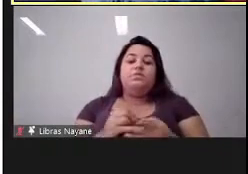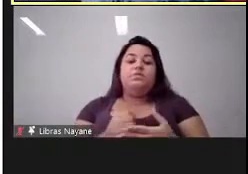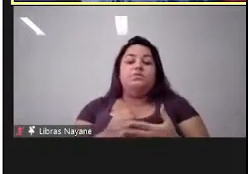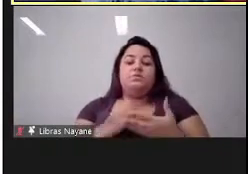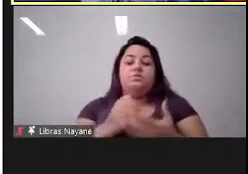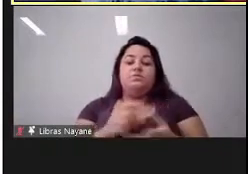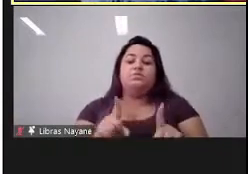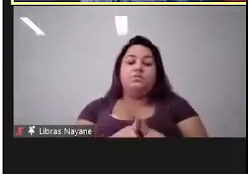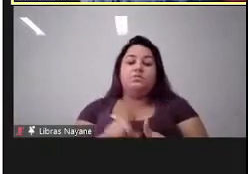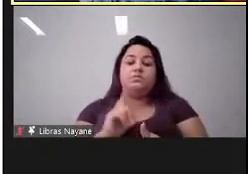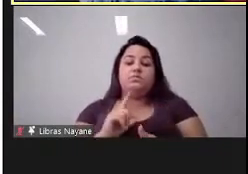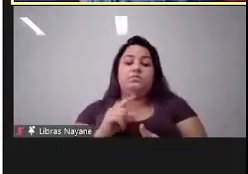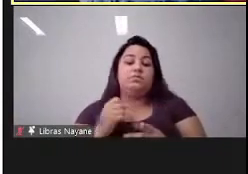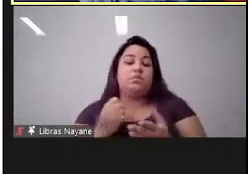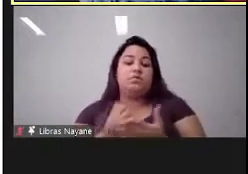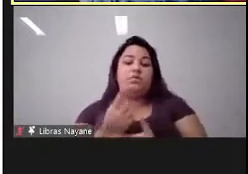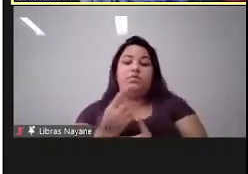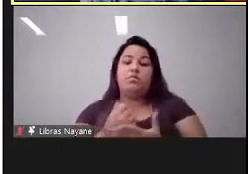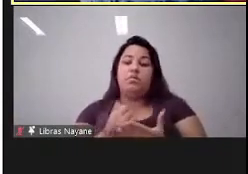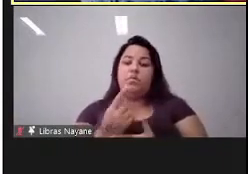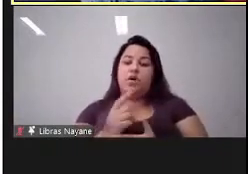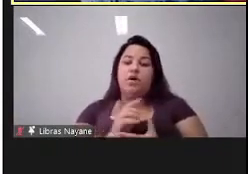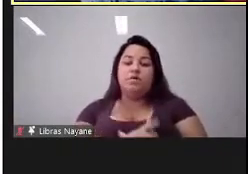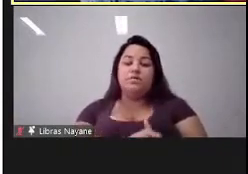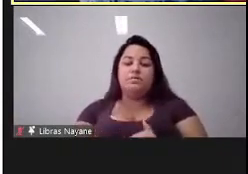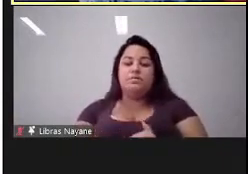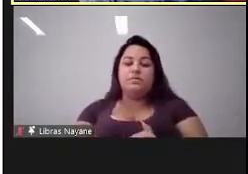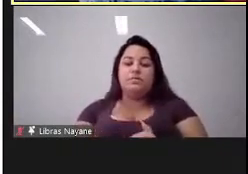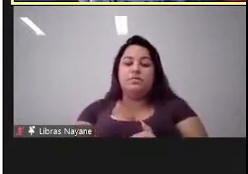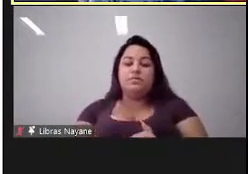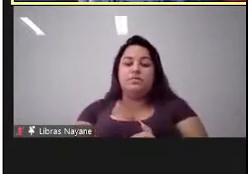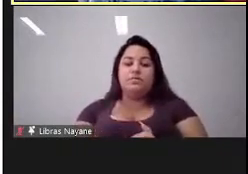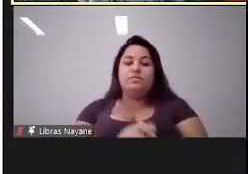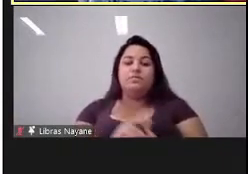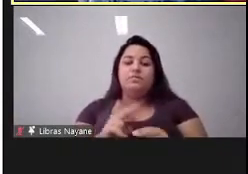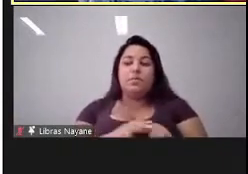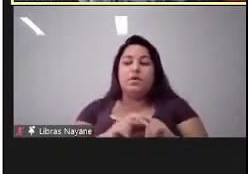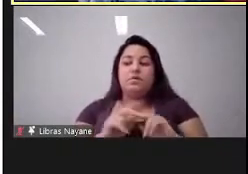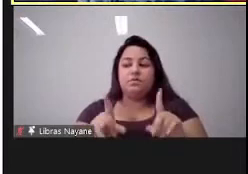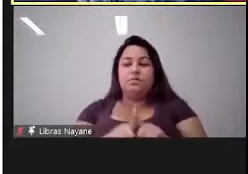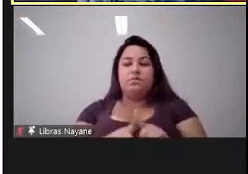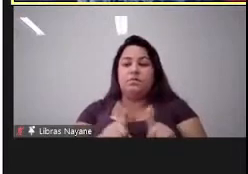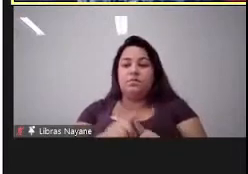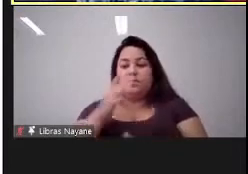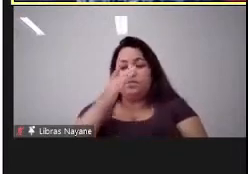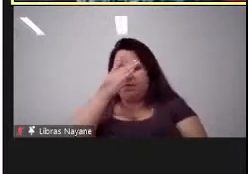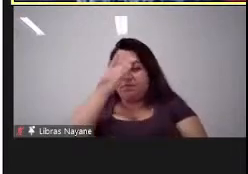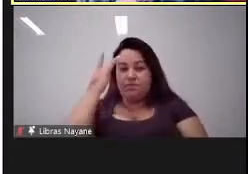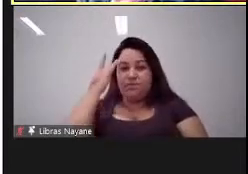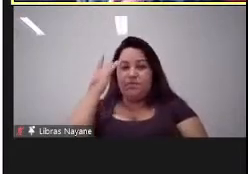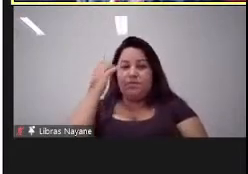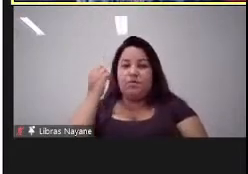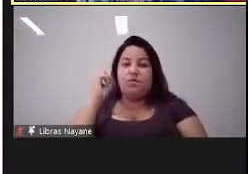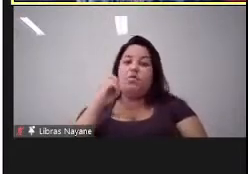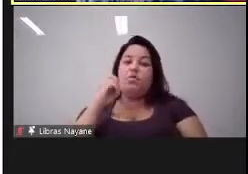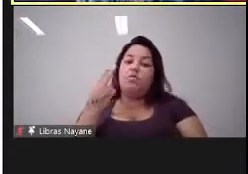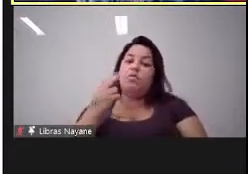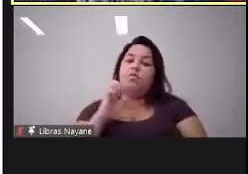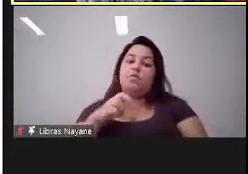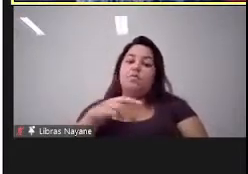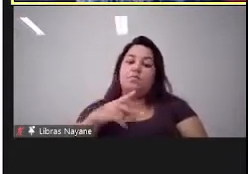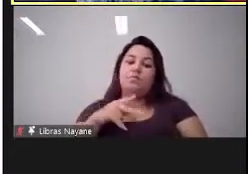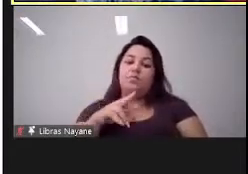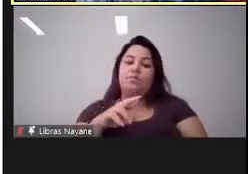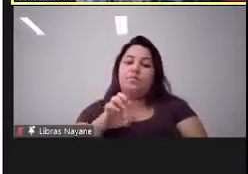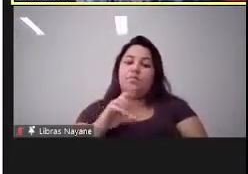contributions made by their employer. And in the case of the latter, the employer's contribution, these are also exempt